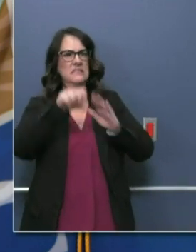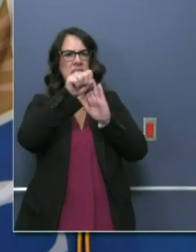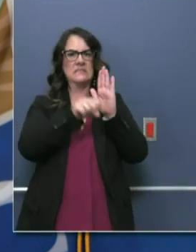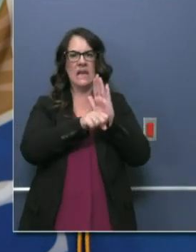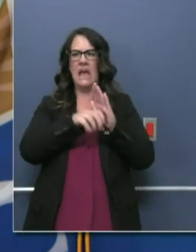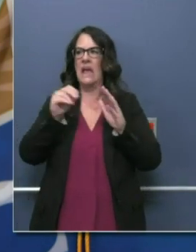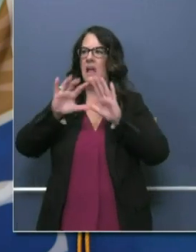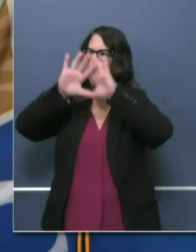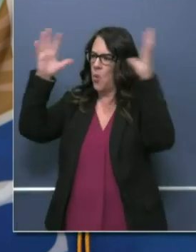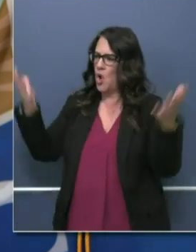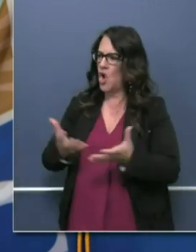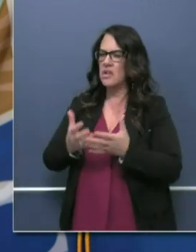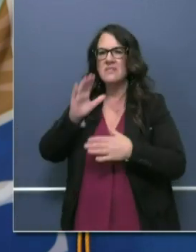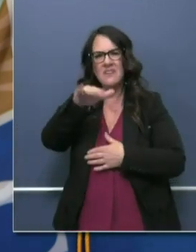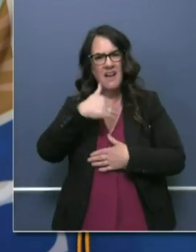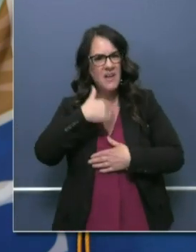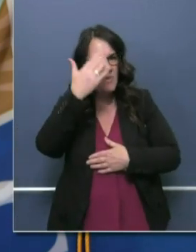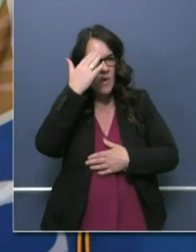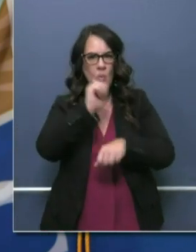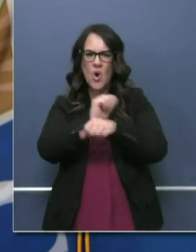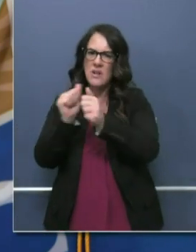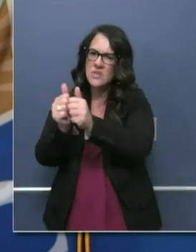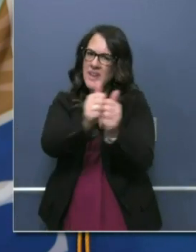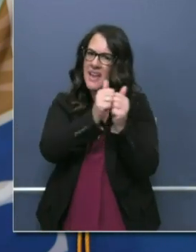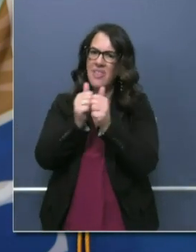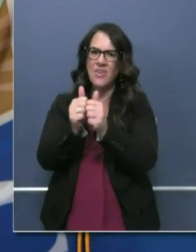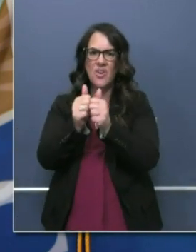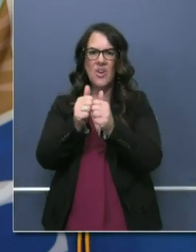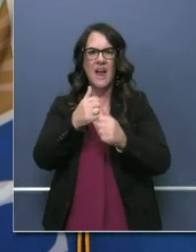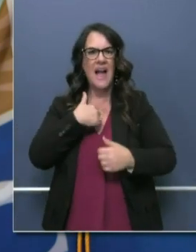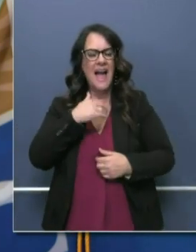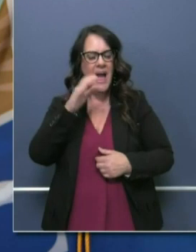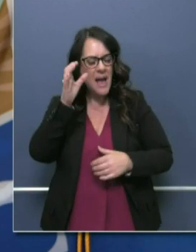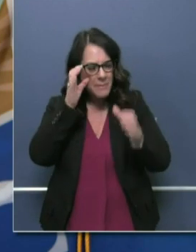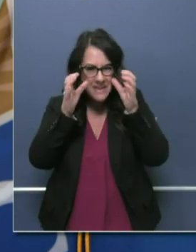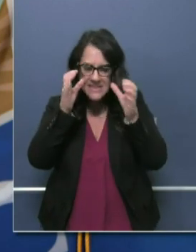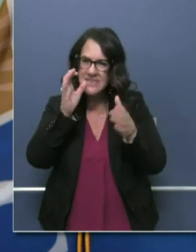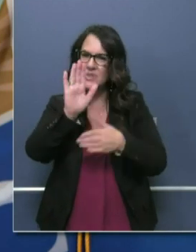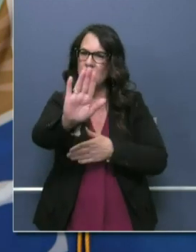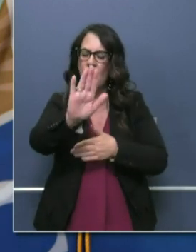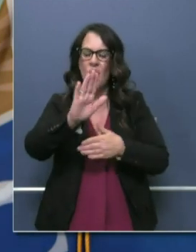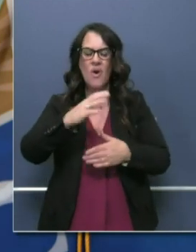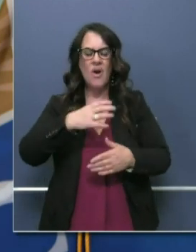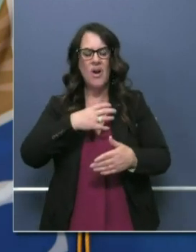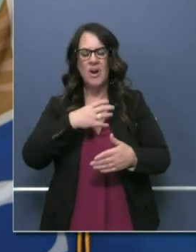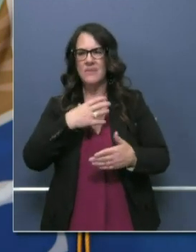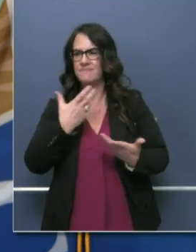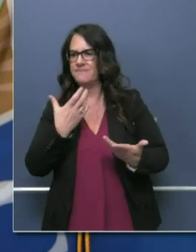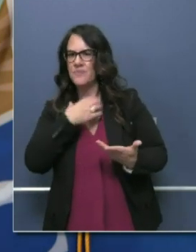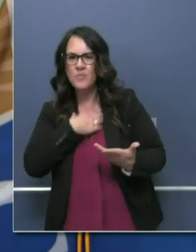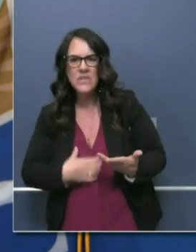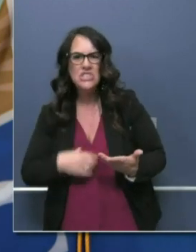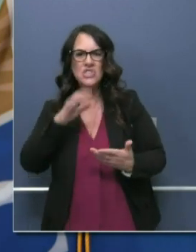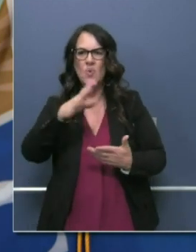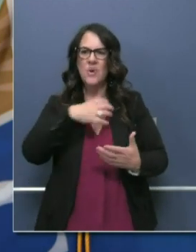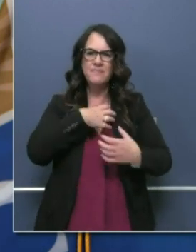build together as we work through this pandemic. Know your voices are being heard. Know that they're being respected. Some are a little bit more